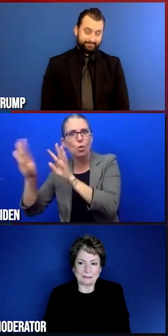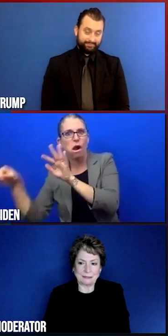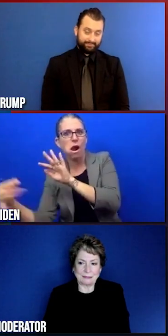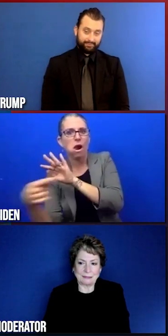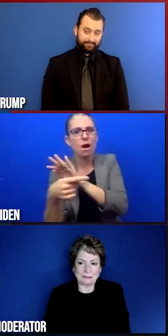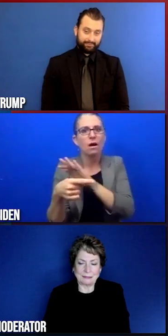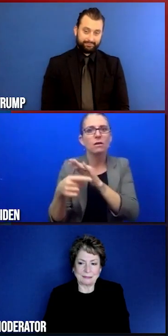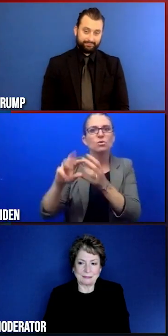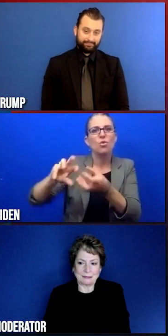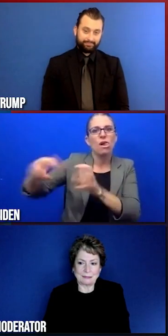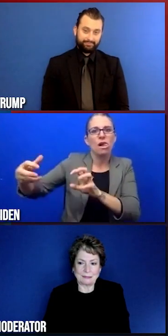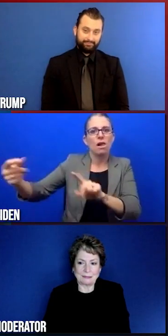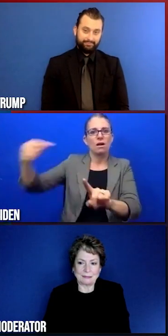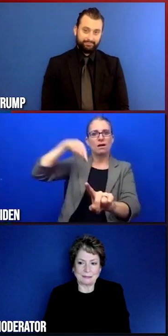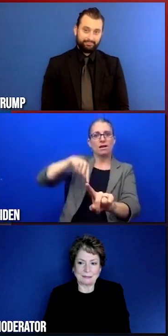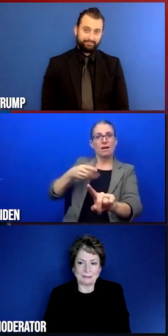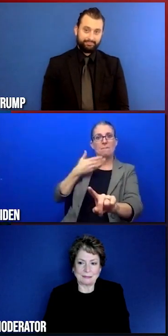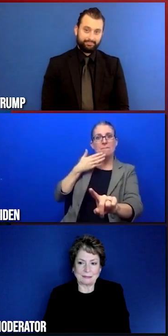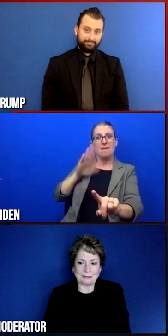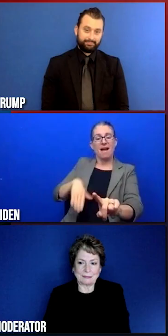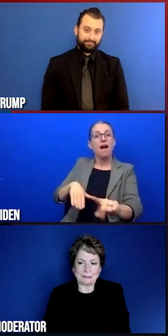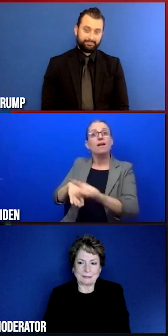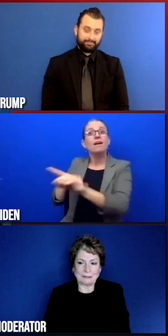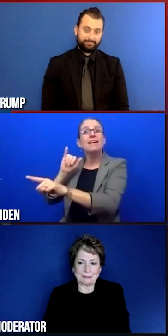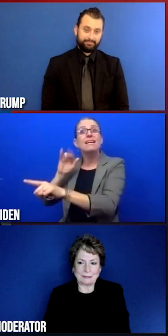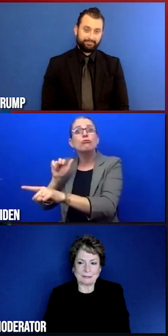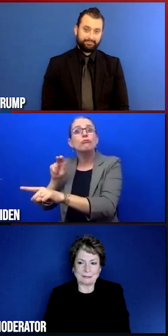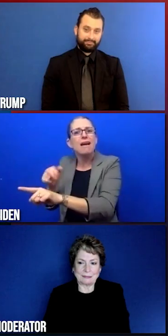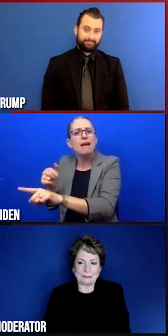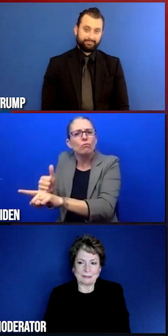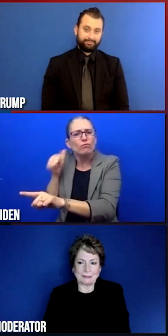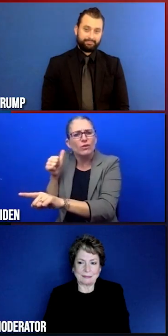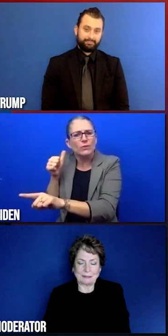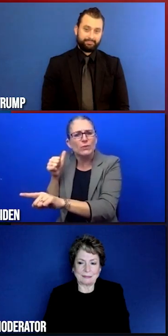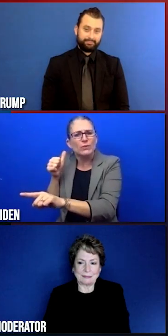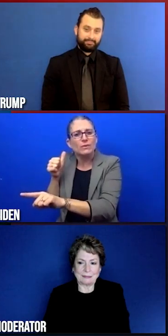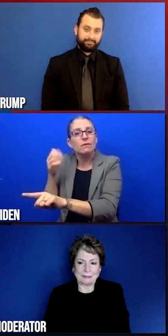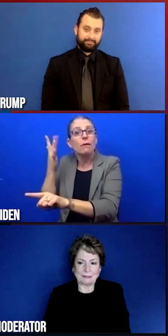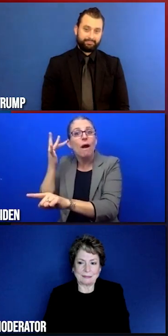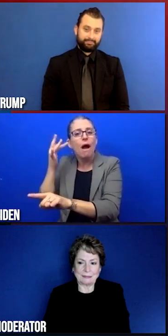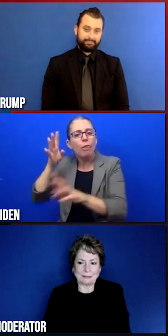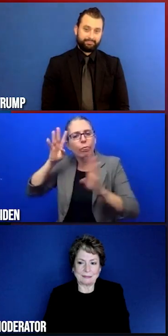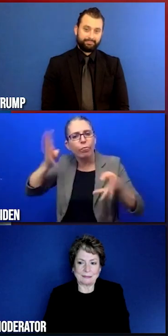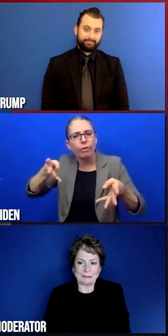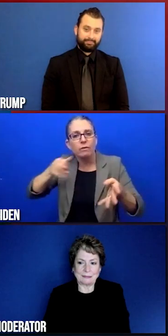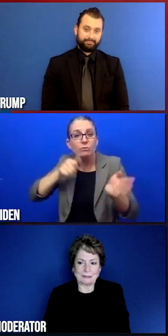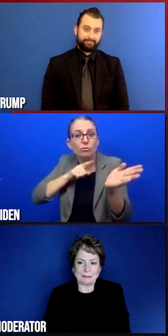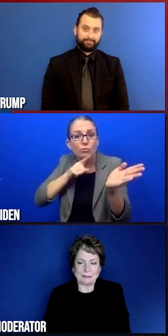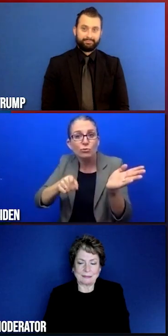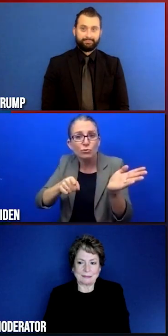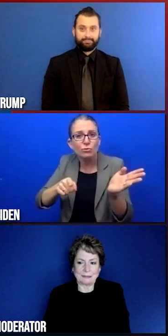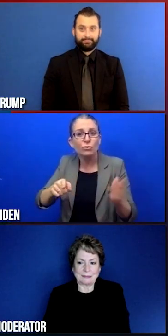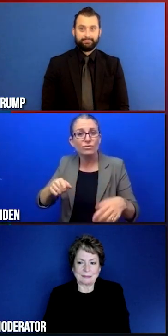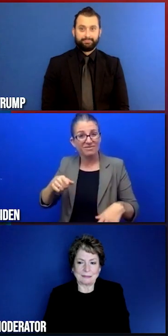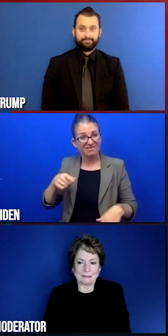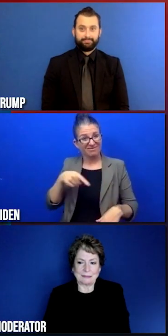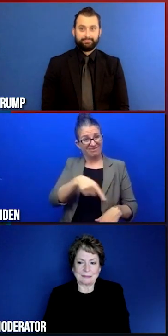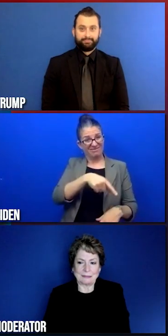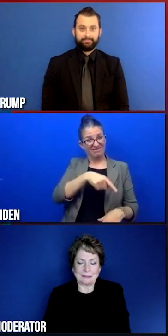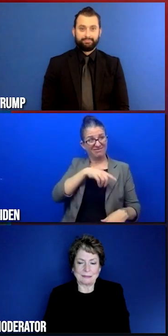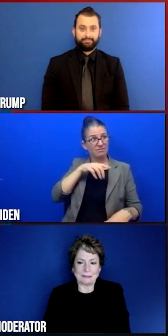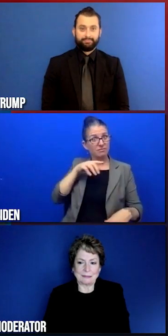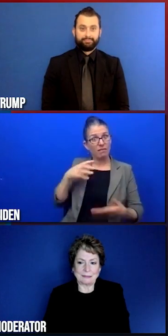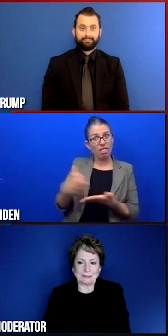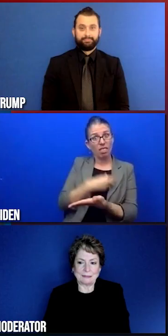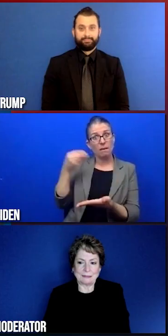has not made money in terms of this thing about, what are you talking about, China. I have not had, the only guy who